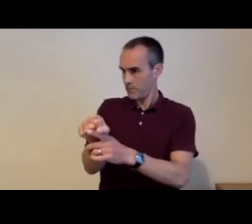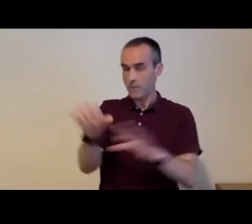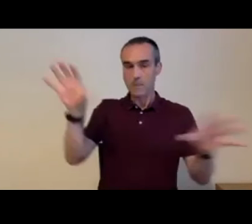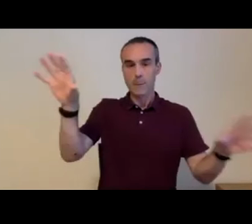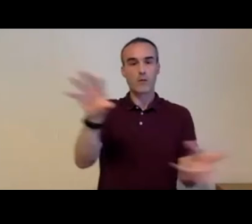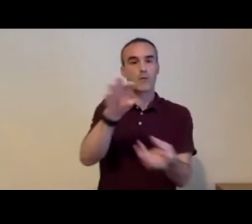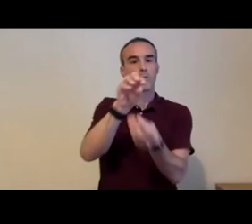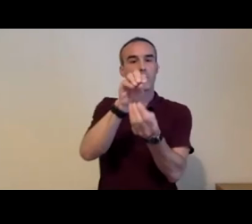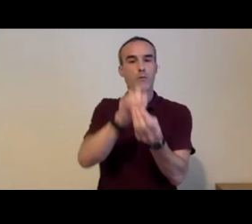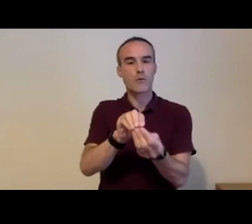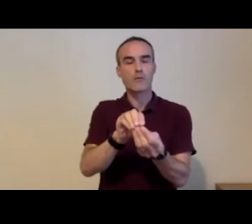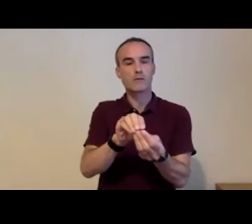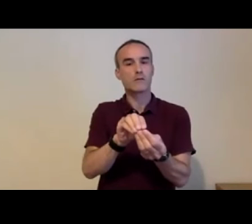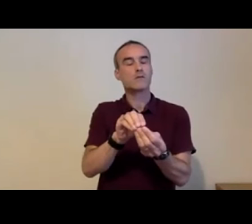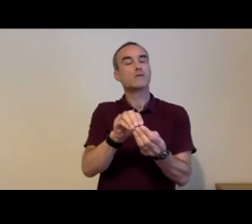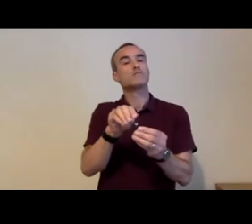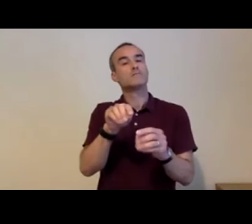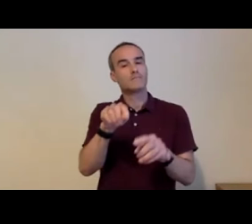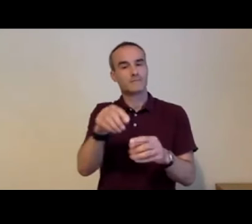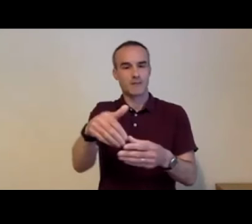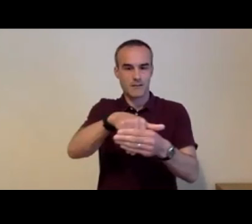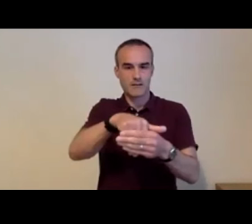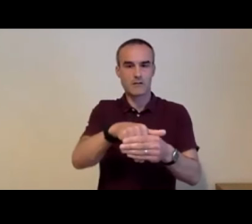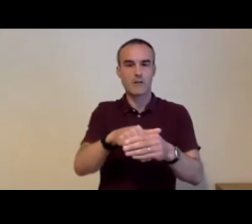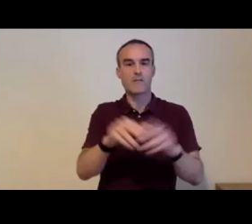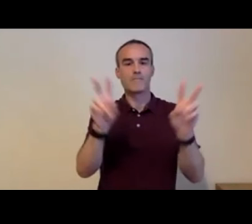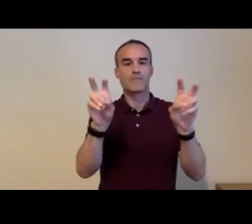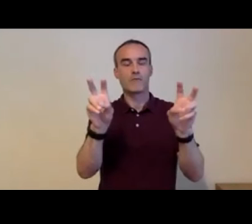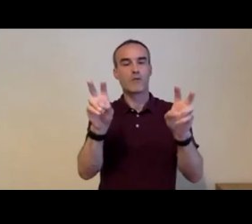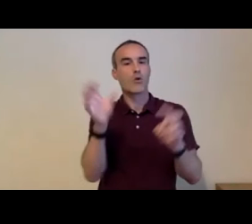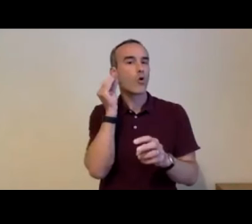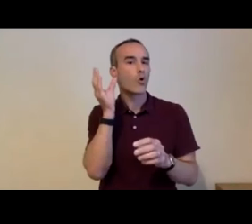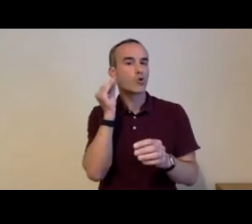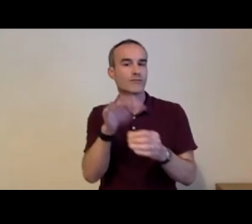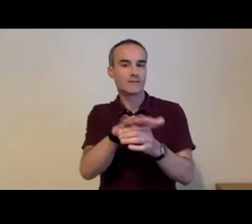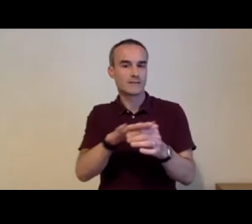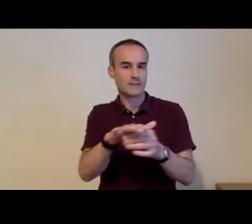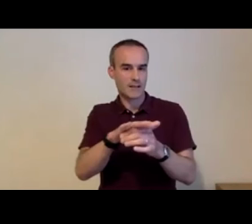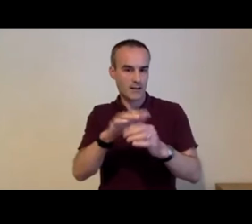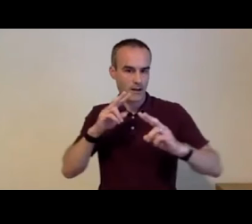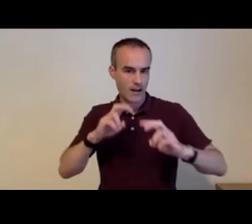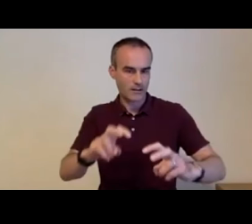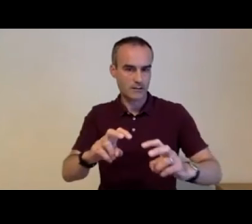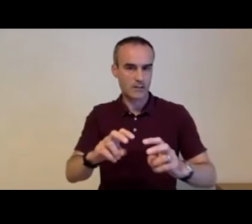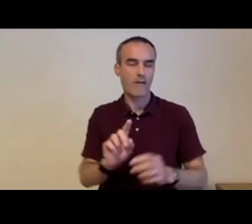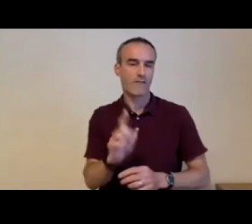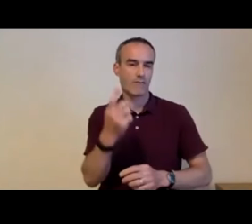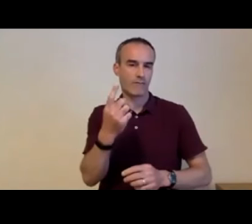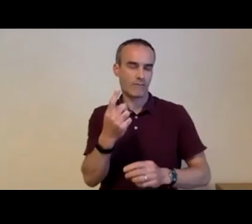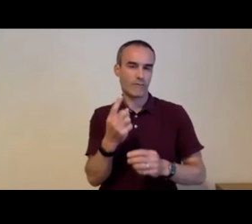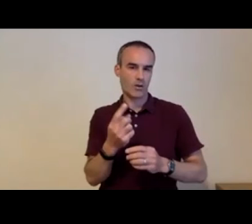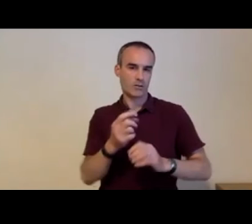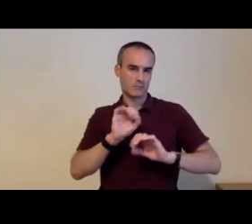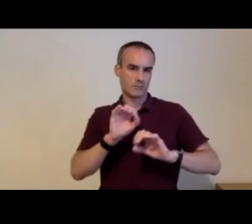the concept, the framework of auditory scene analysis, first introduced by Professor Bregman, but this idea that